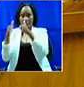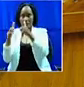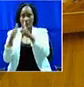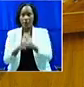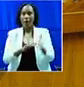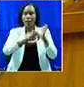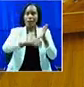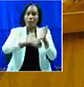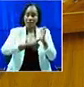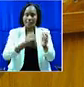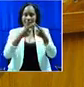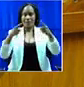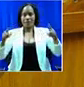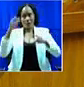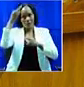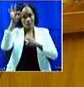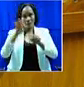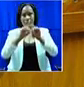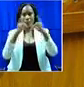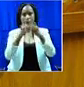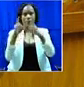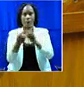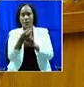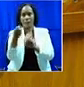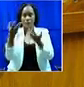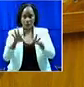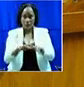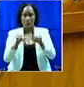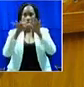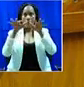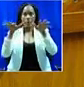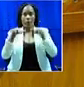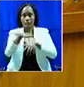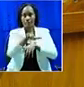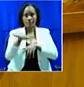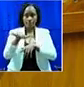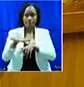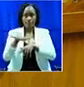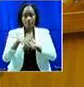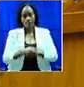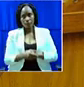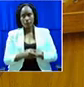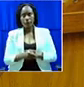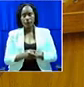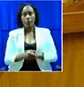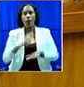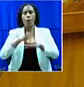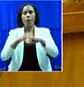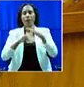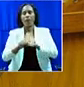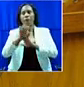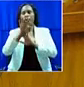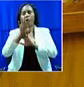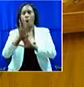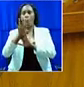by various government departments and public entities. More than 4 million workers